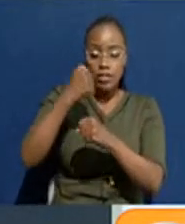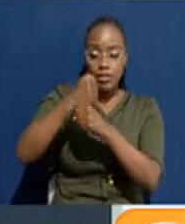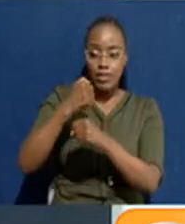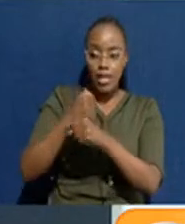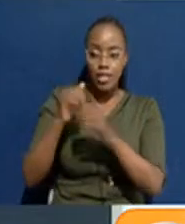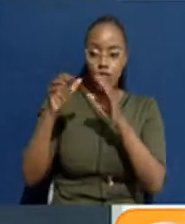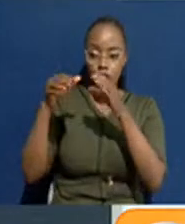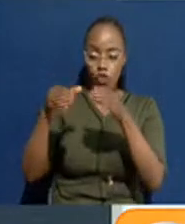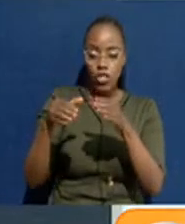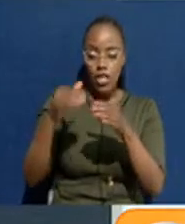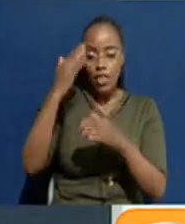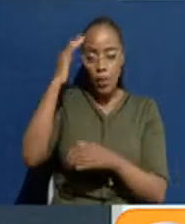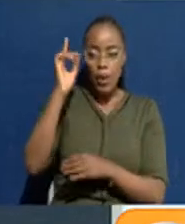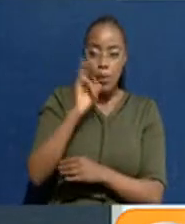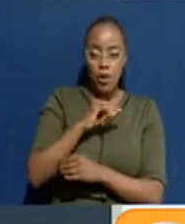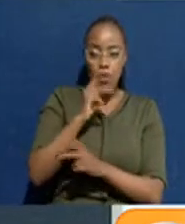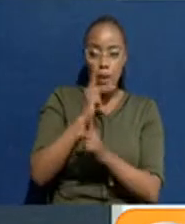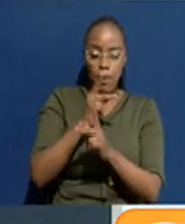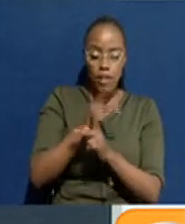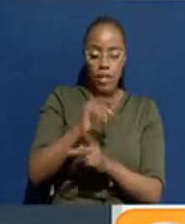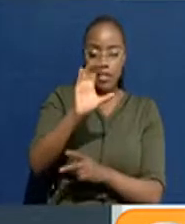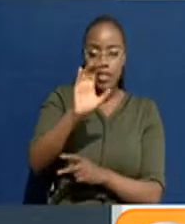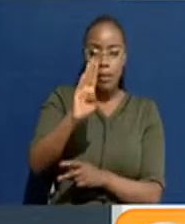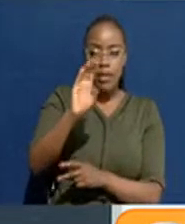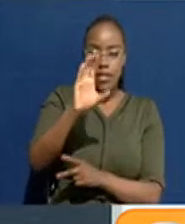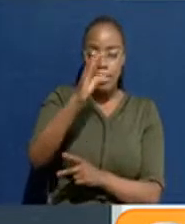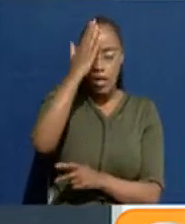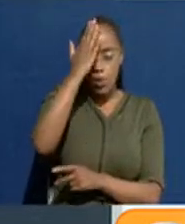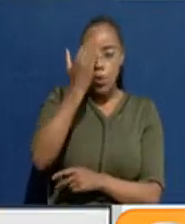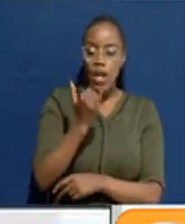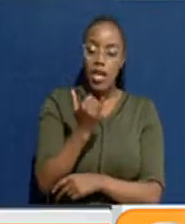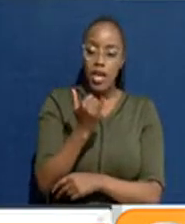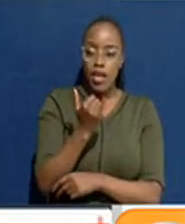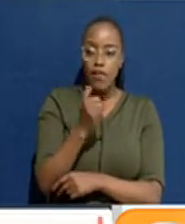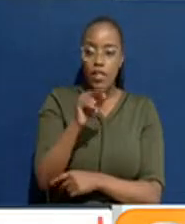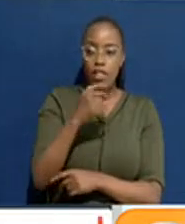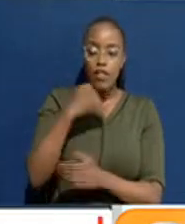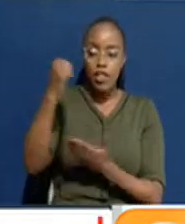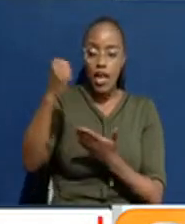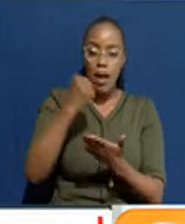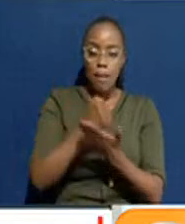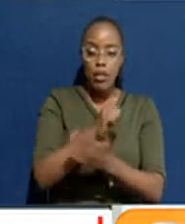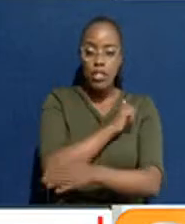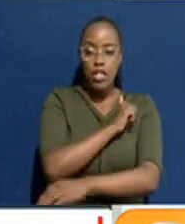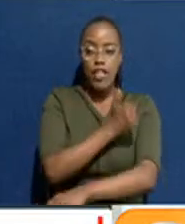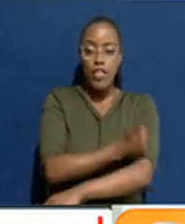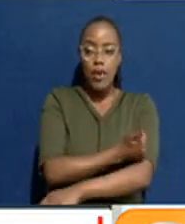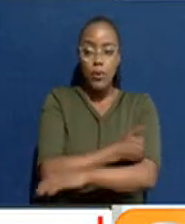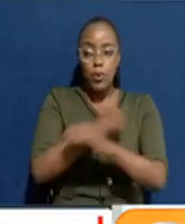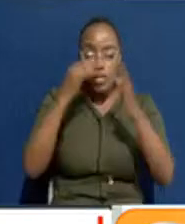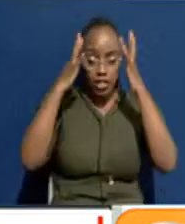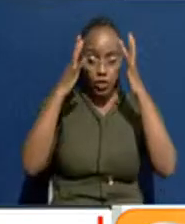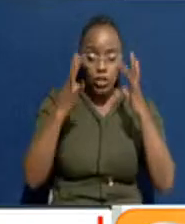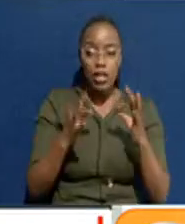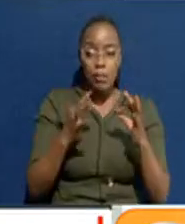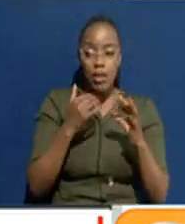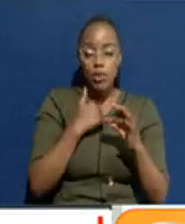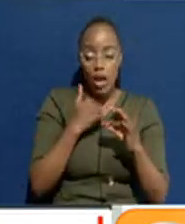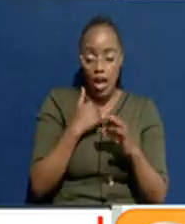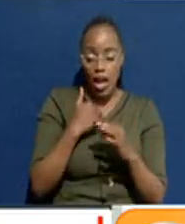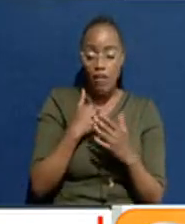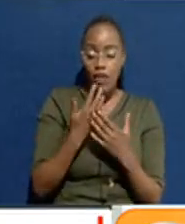know that they will maintain CBC because the appointing authority is determined to have CBC